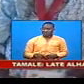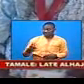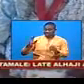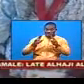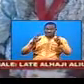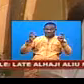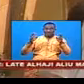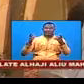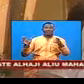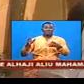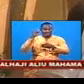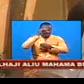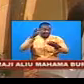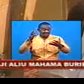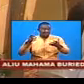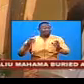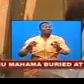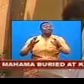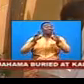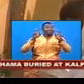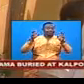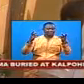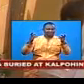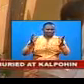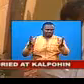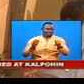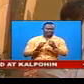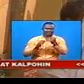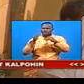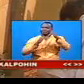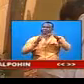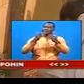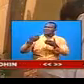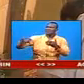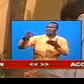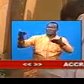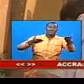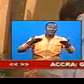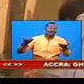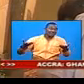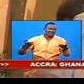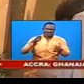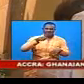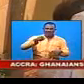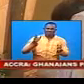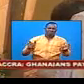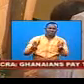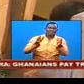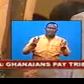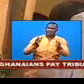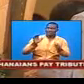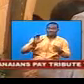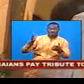of his message, "If we build, they will come." The bishop urged members to change their attitude towards God and